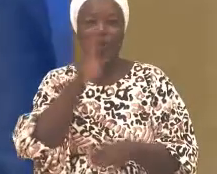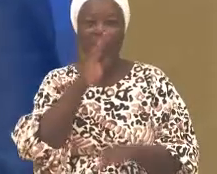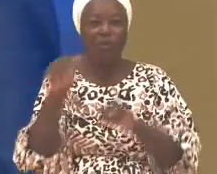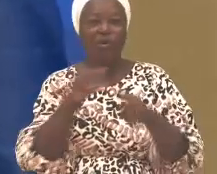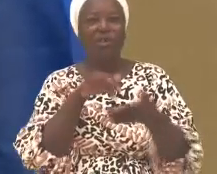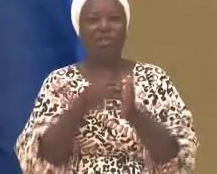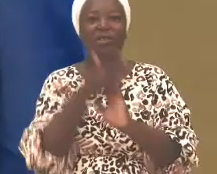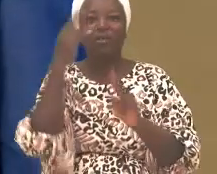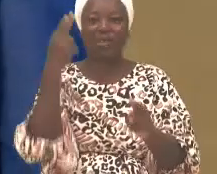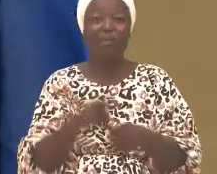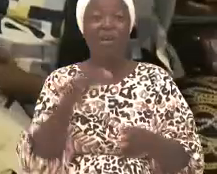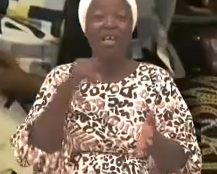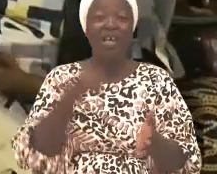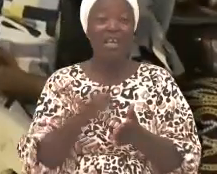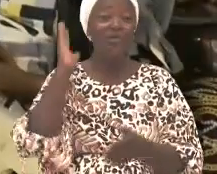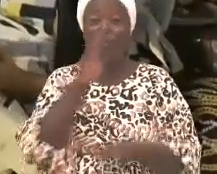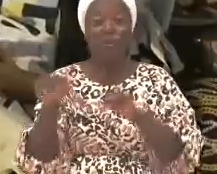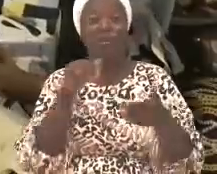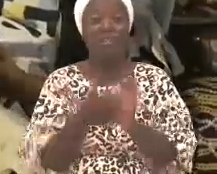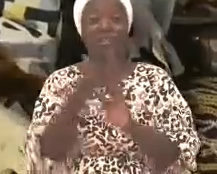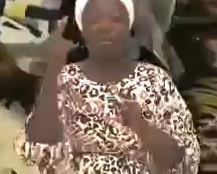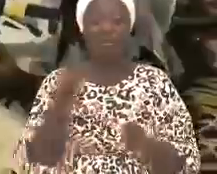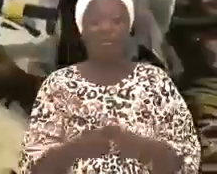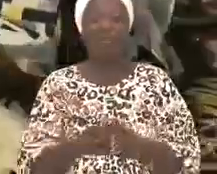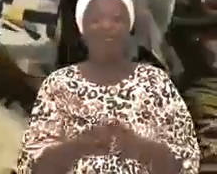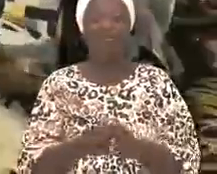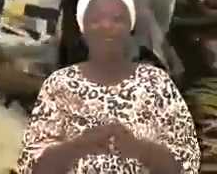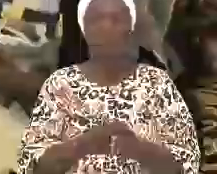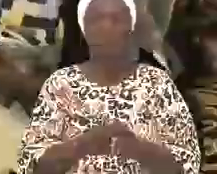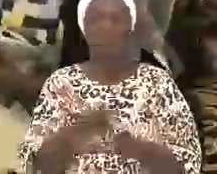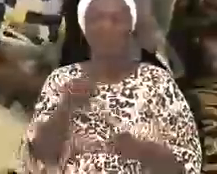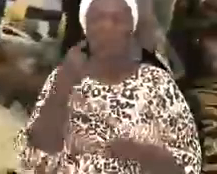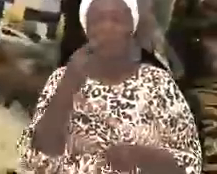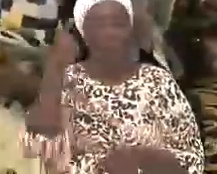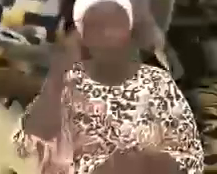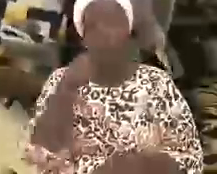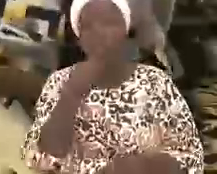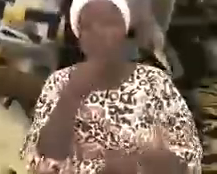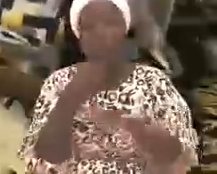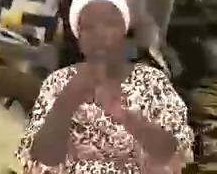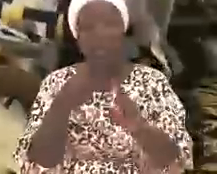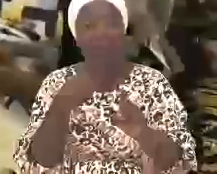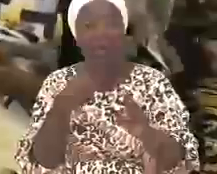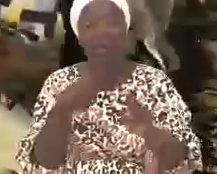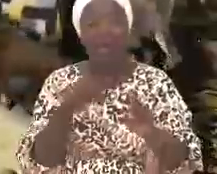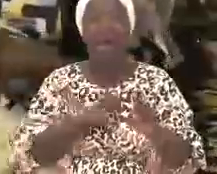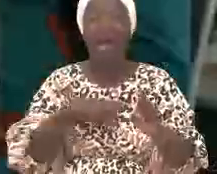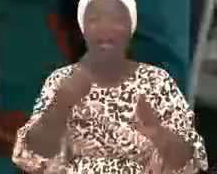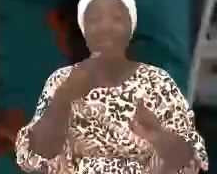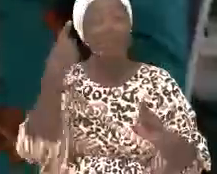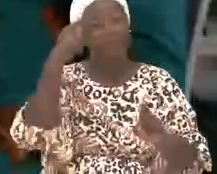I said it will be done. For who? I said, for